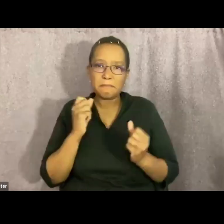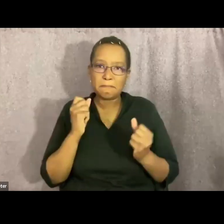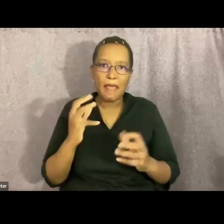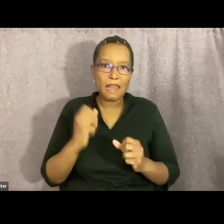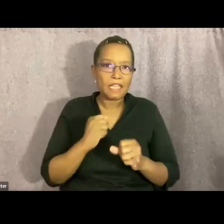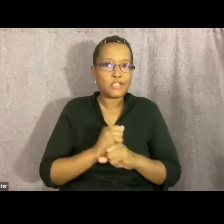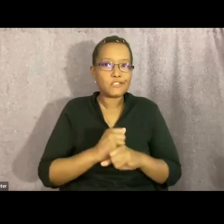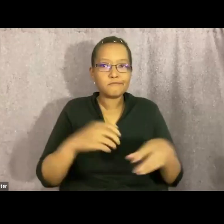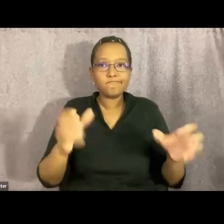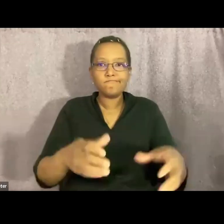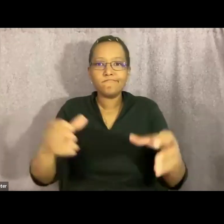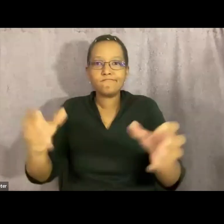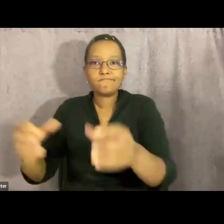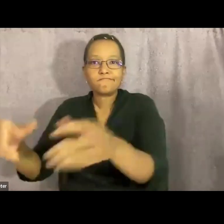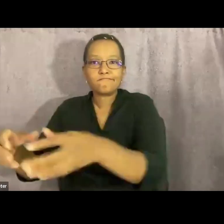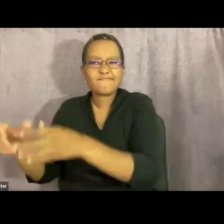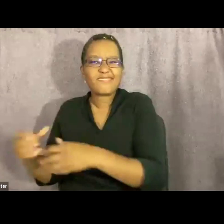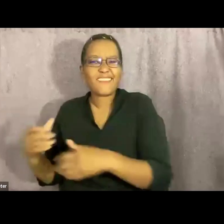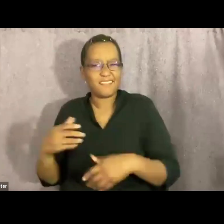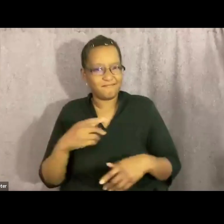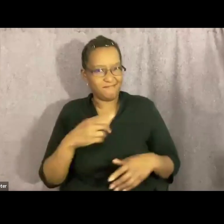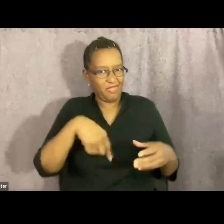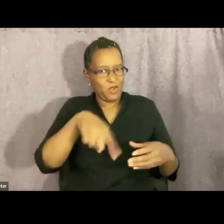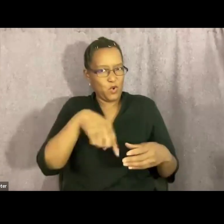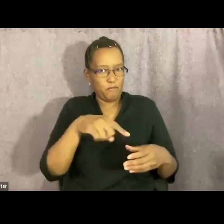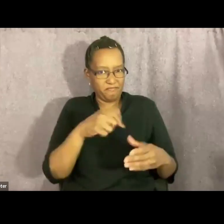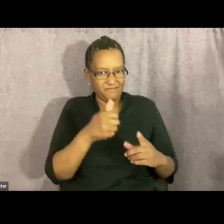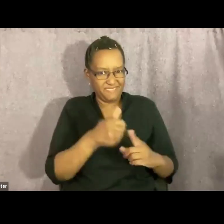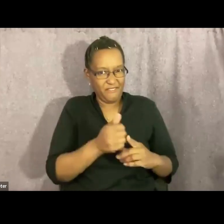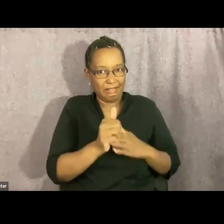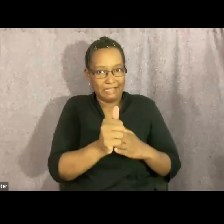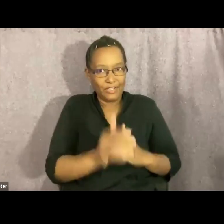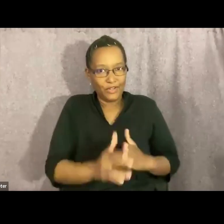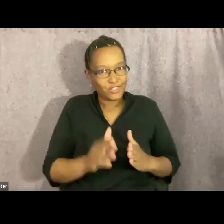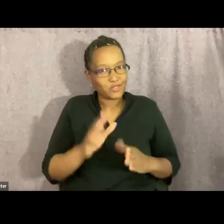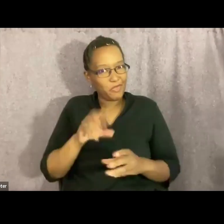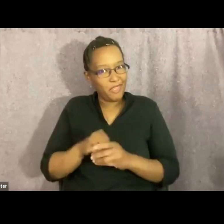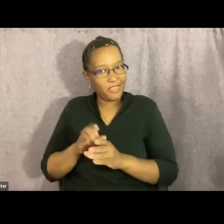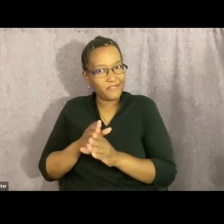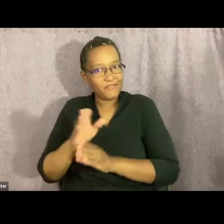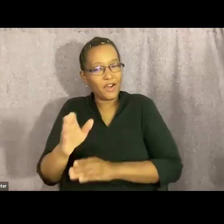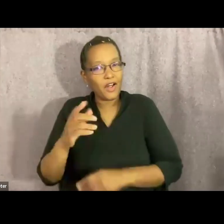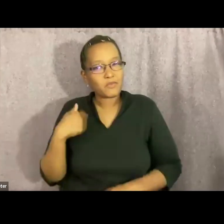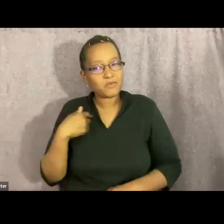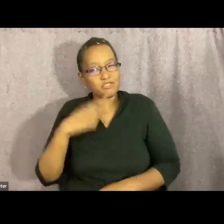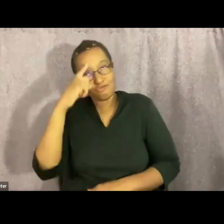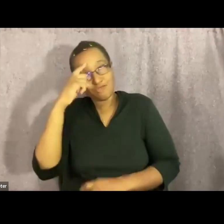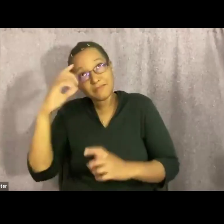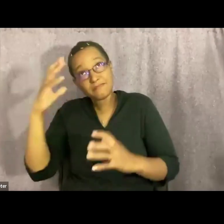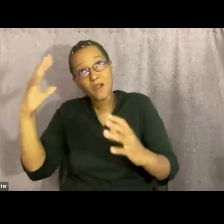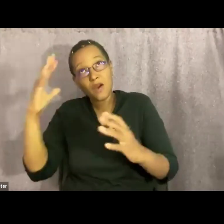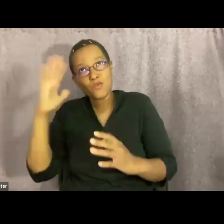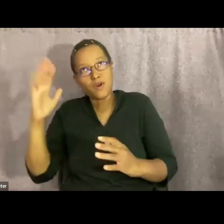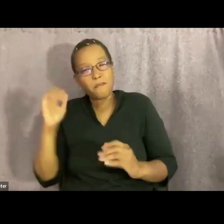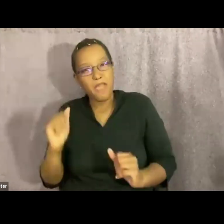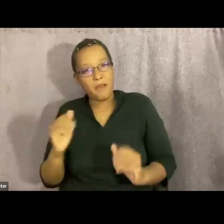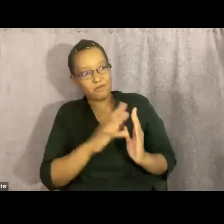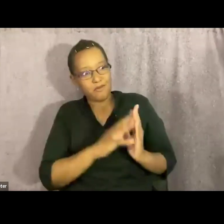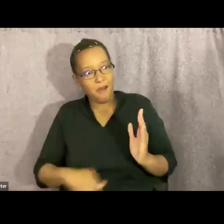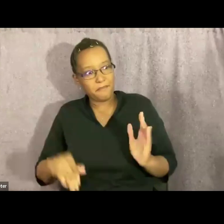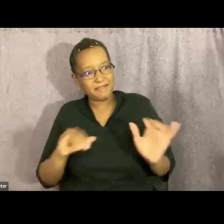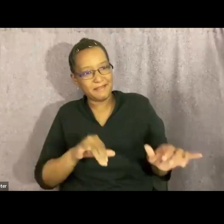being leaders in the field. And we dreamed for a bit that we'd be able to do something like that. And then